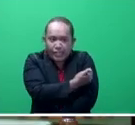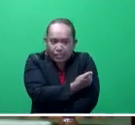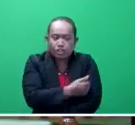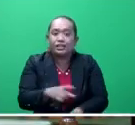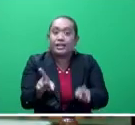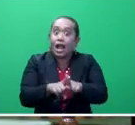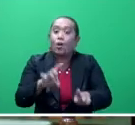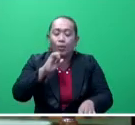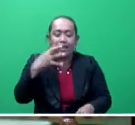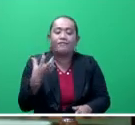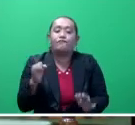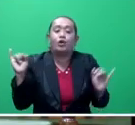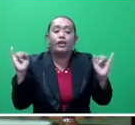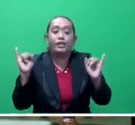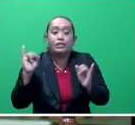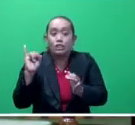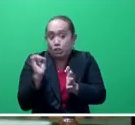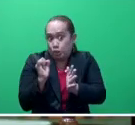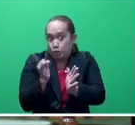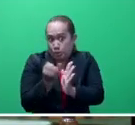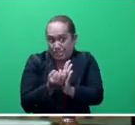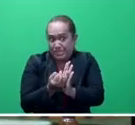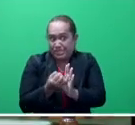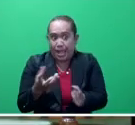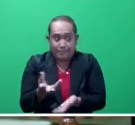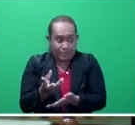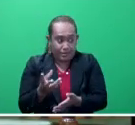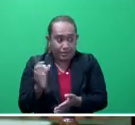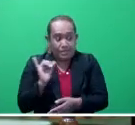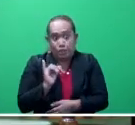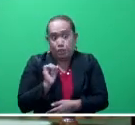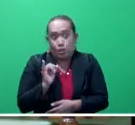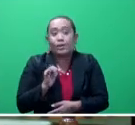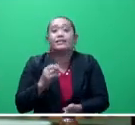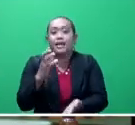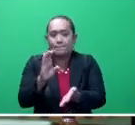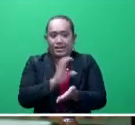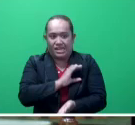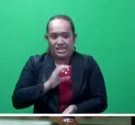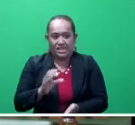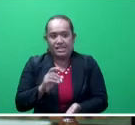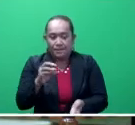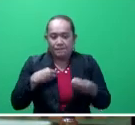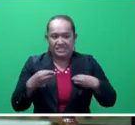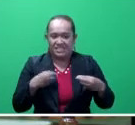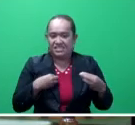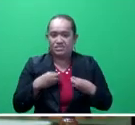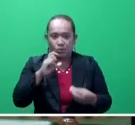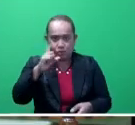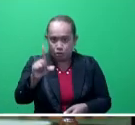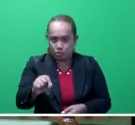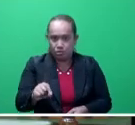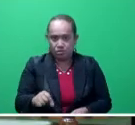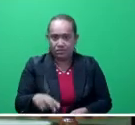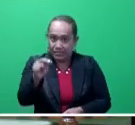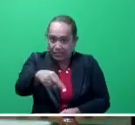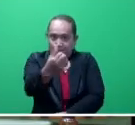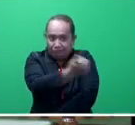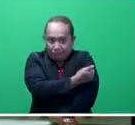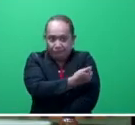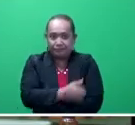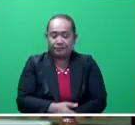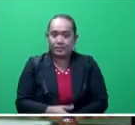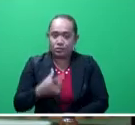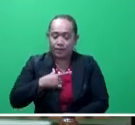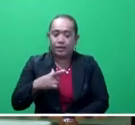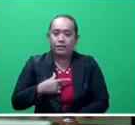companies given the severe risk of death due to COVID-19 if not vaccinated. Mr. Speaker, sir, socioeconomic